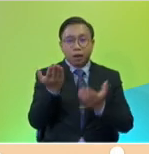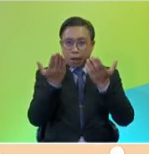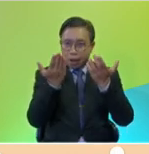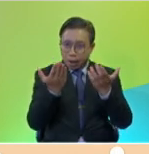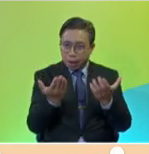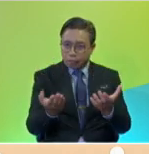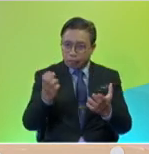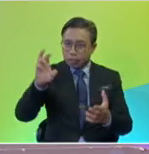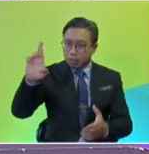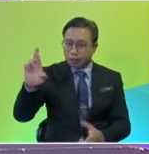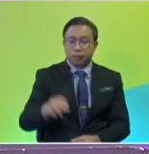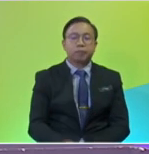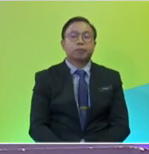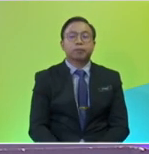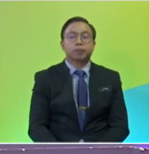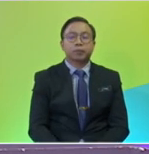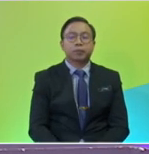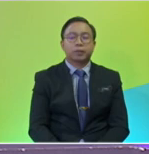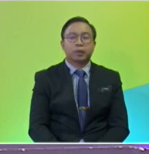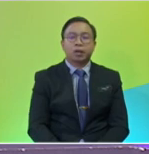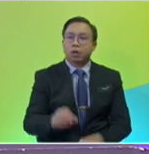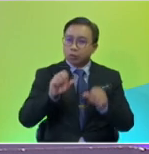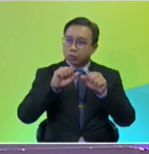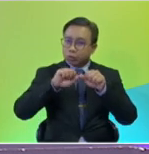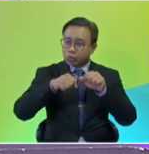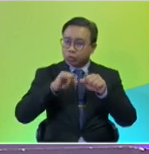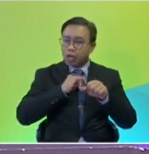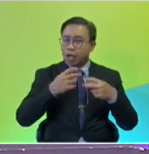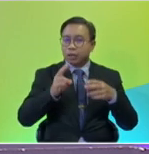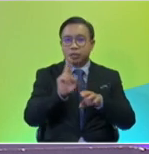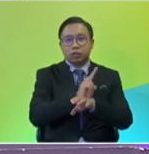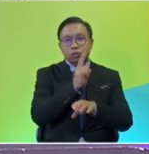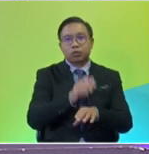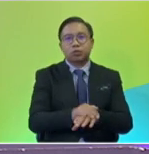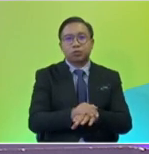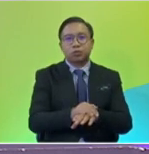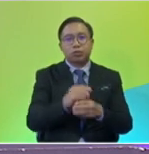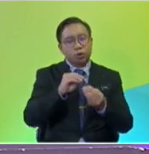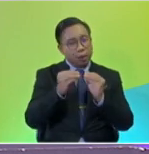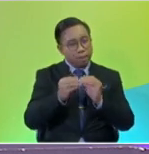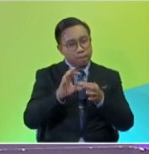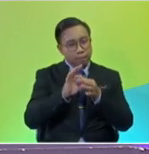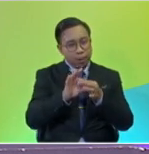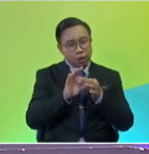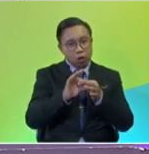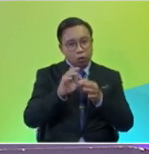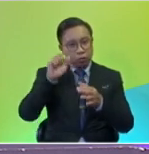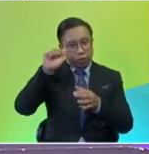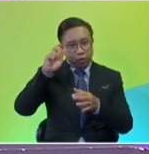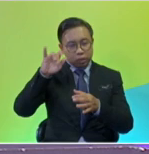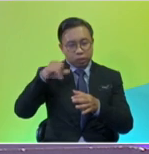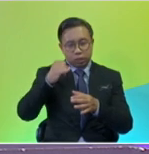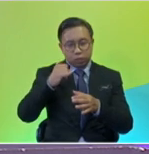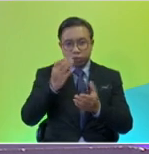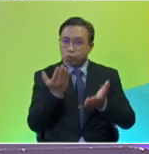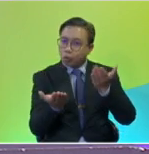heavier. All right? Okay, yes. So, I've used quite a number of adjectives to compare the